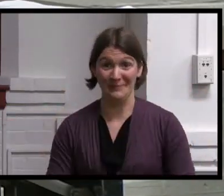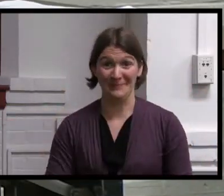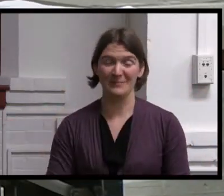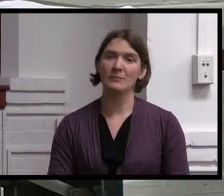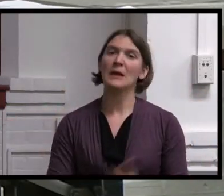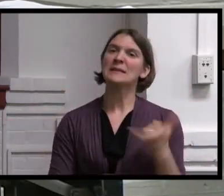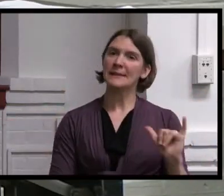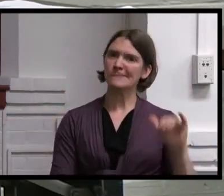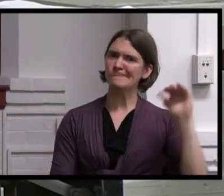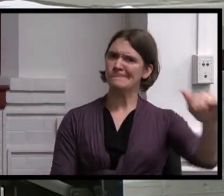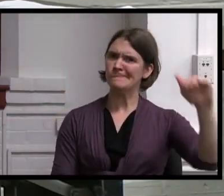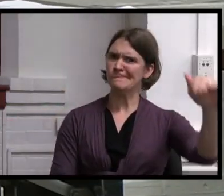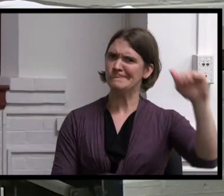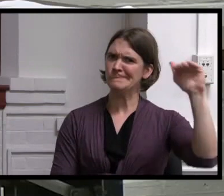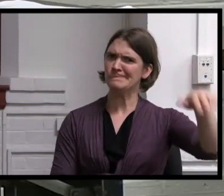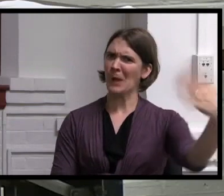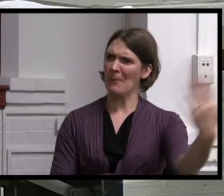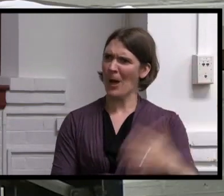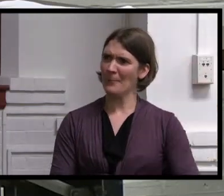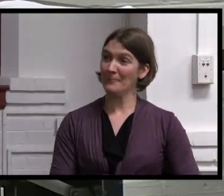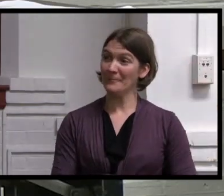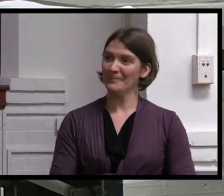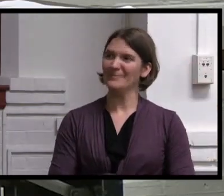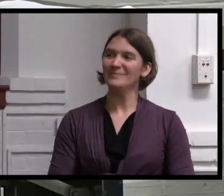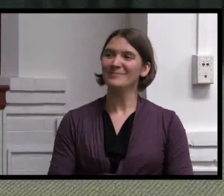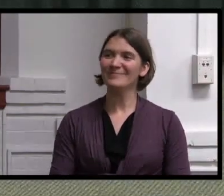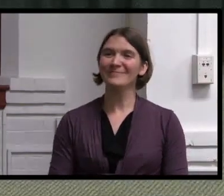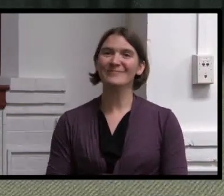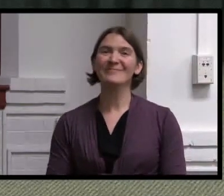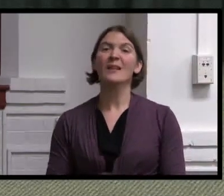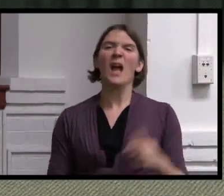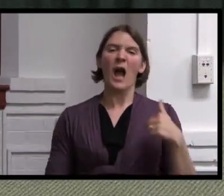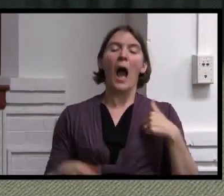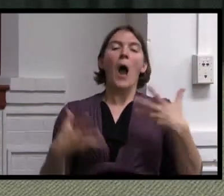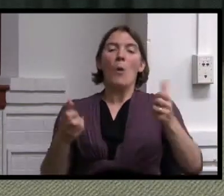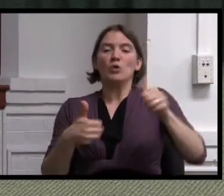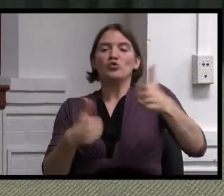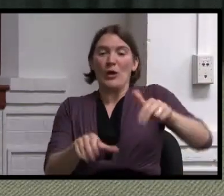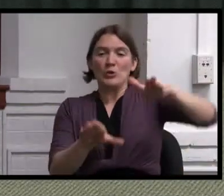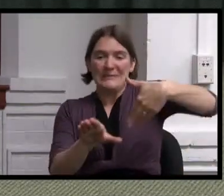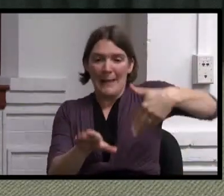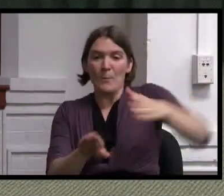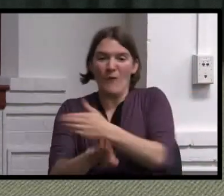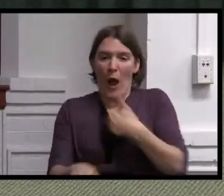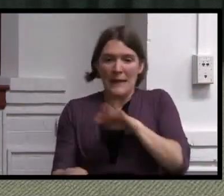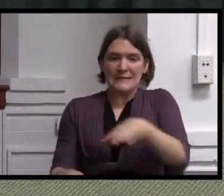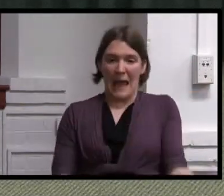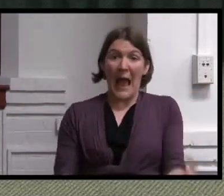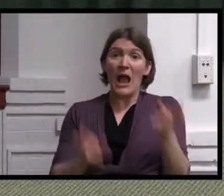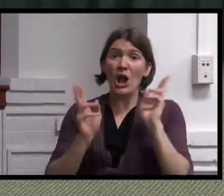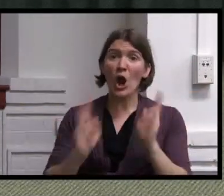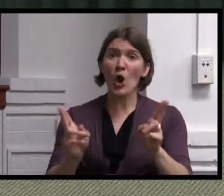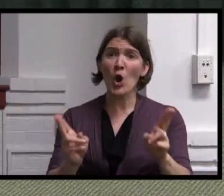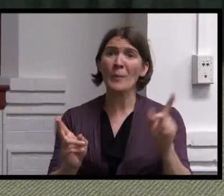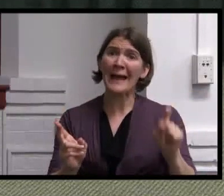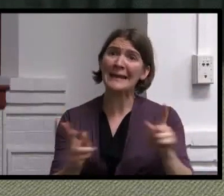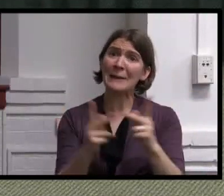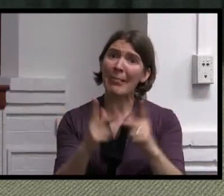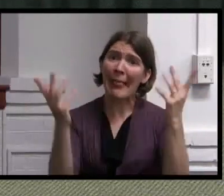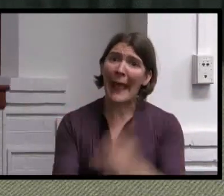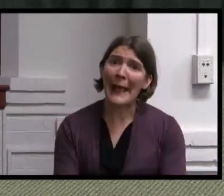But yep. I want to try skateboarding before I die. So I need a place to do